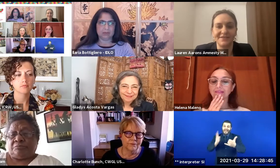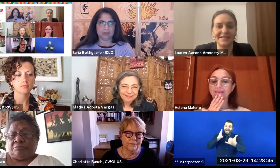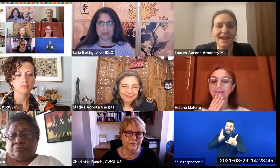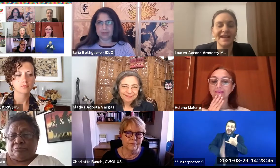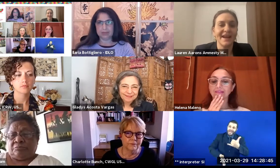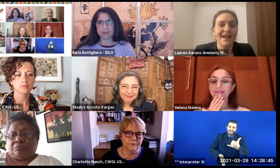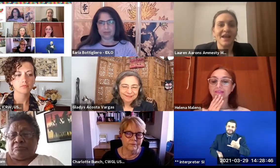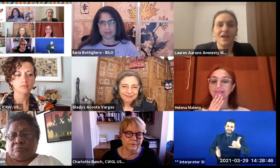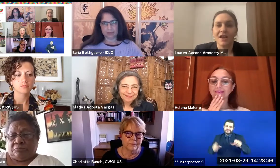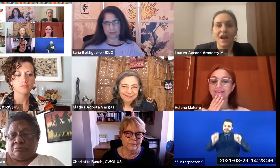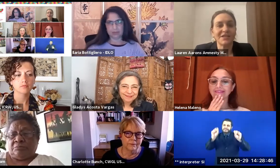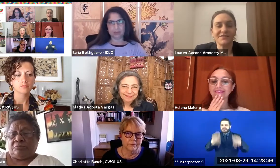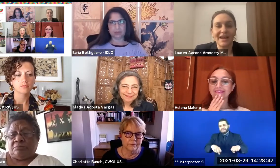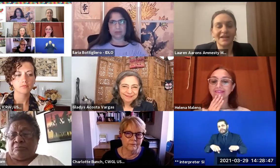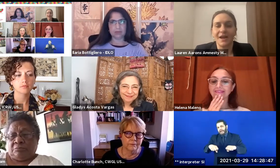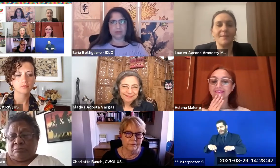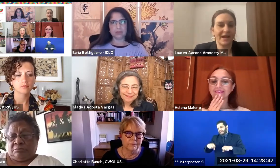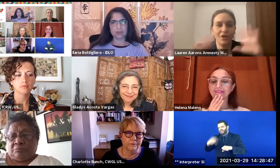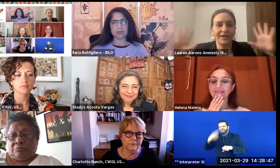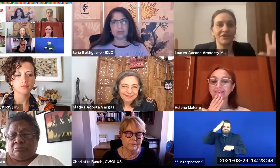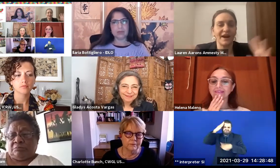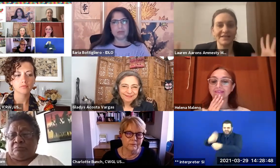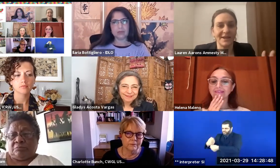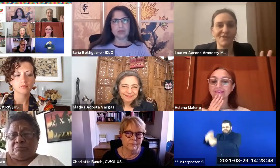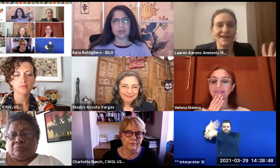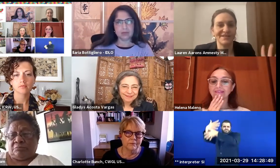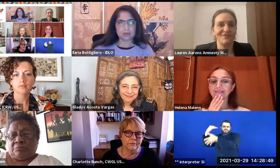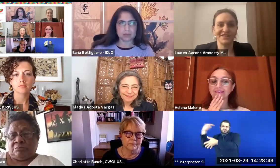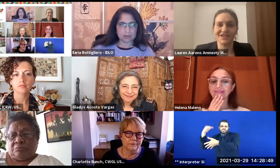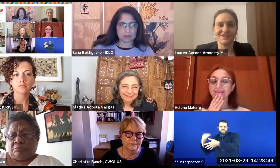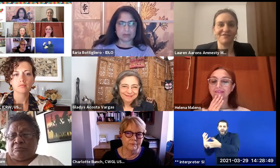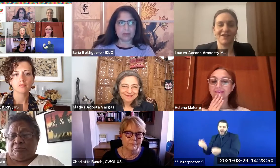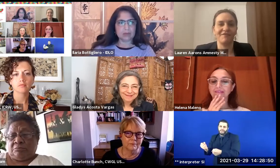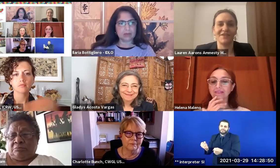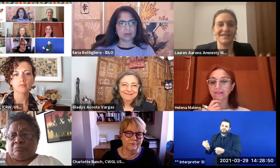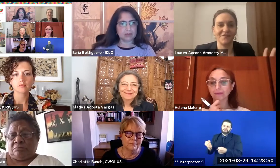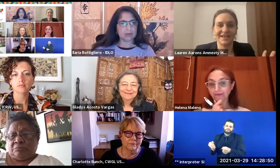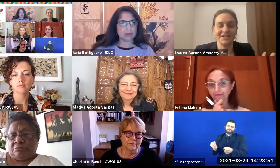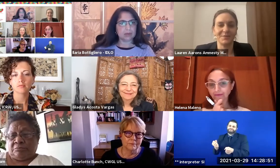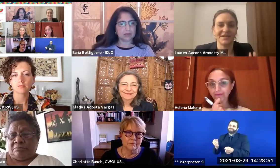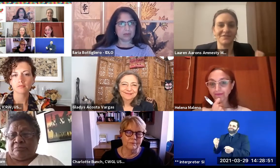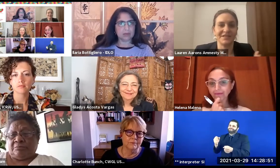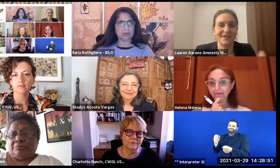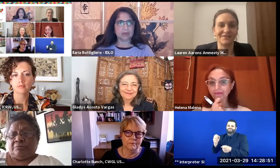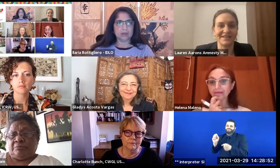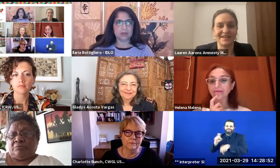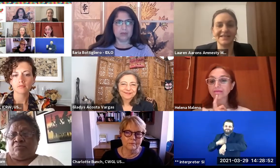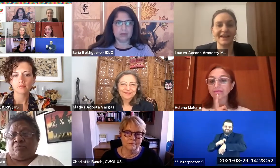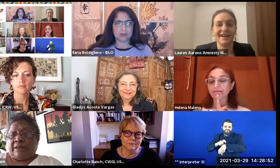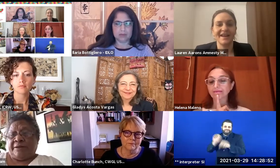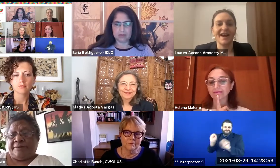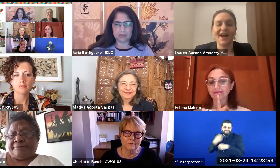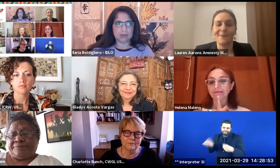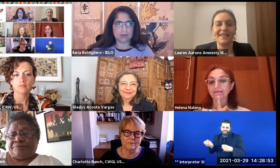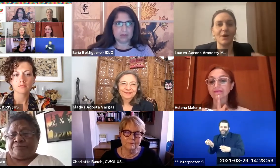end it for today. I'll just flag, I mean, I couldn't even try and summarize the richness of this conversation, which I've just found